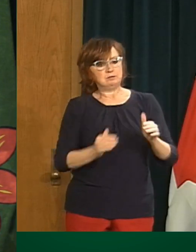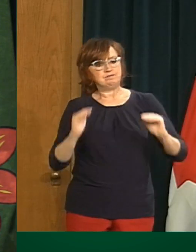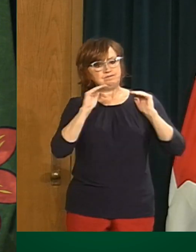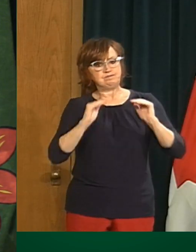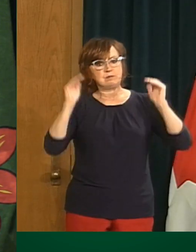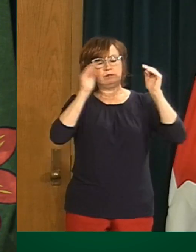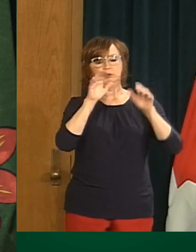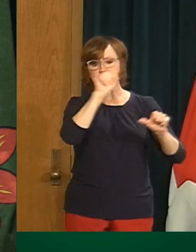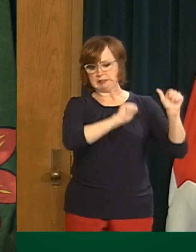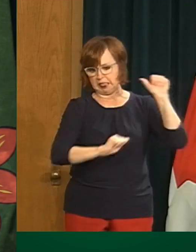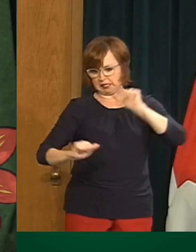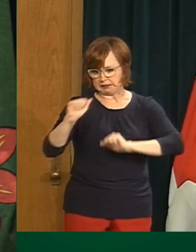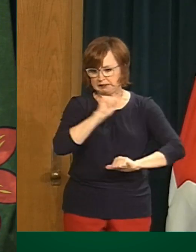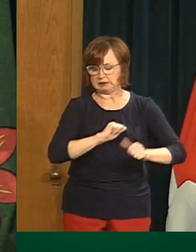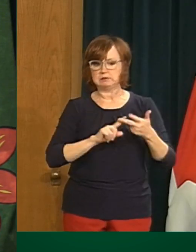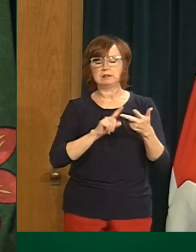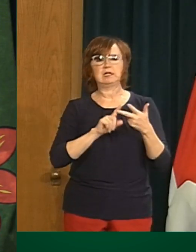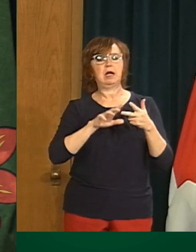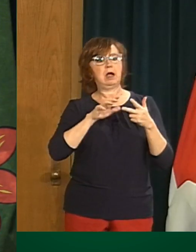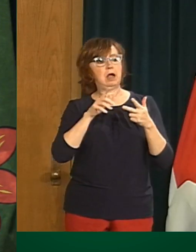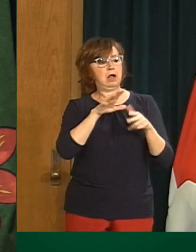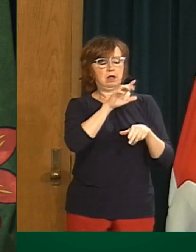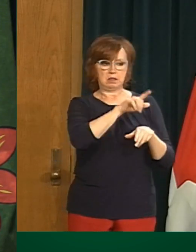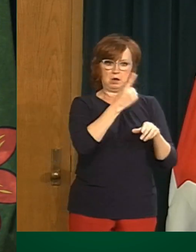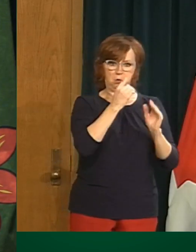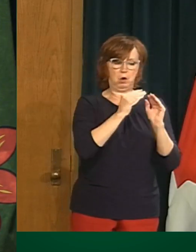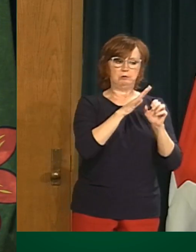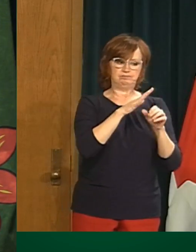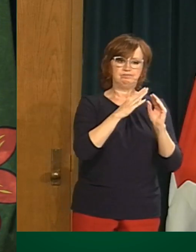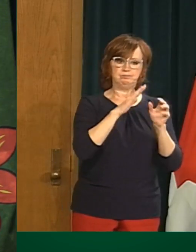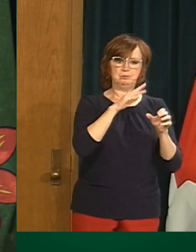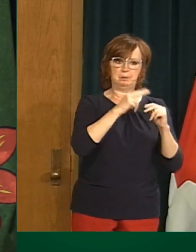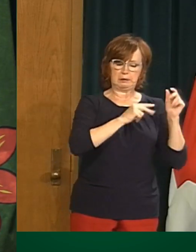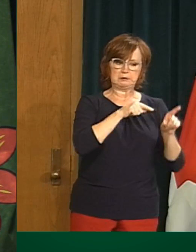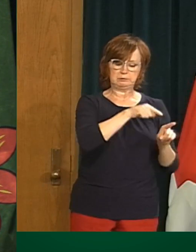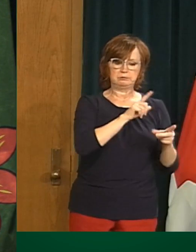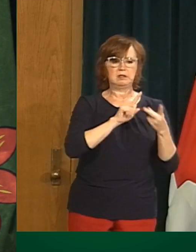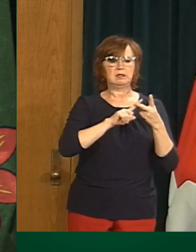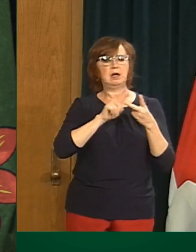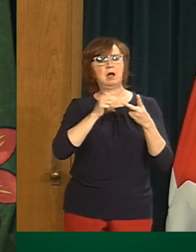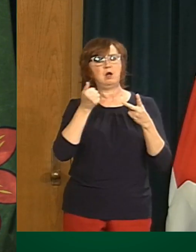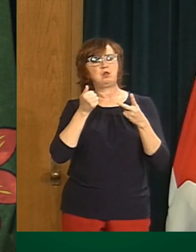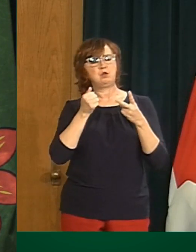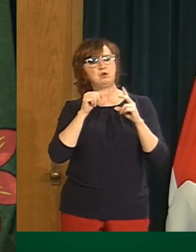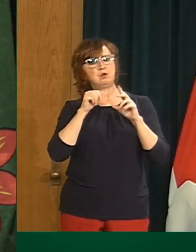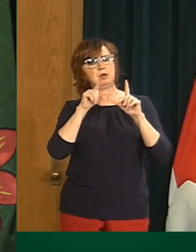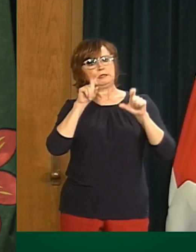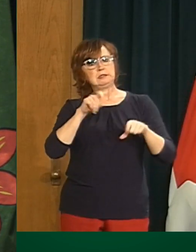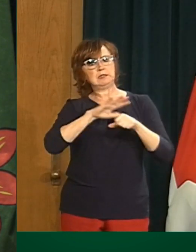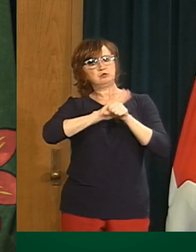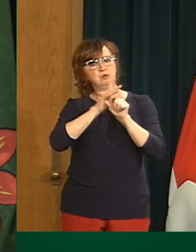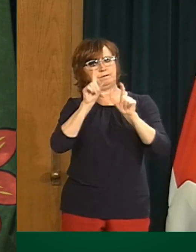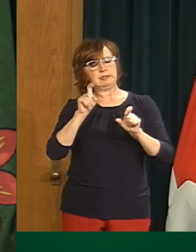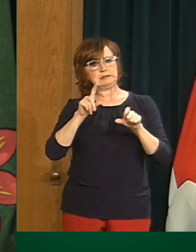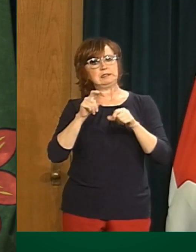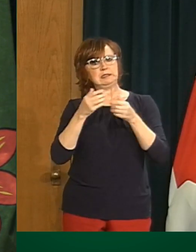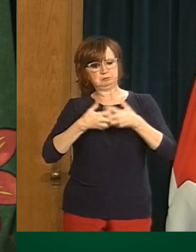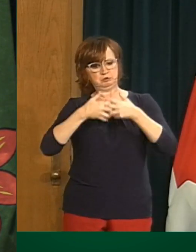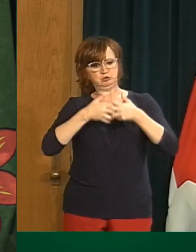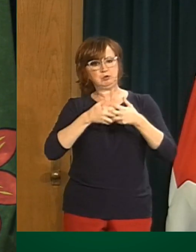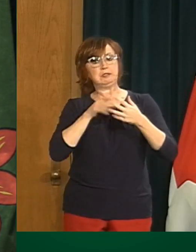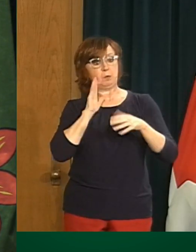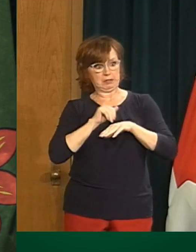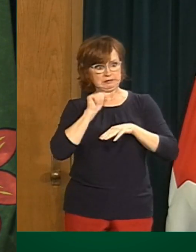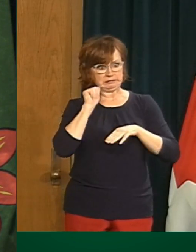community, including a new portable Gen Expert testing unit has been provided for use in La Loche, and this means that we will be able